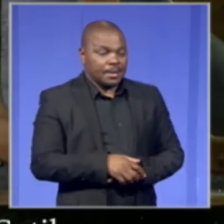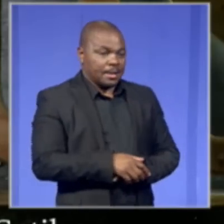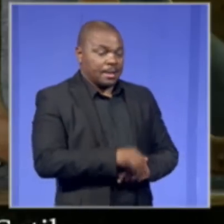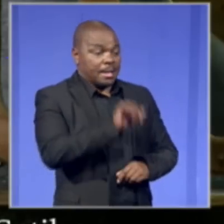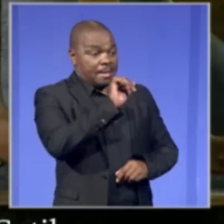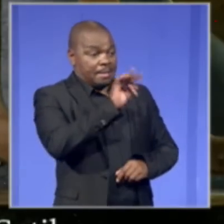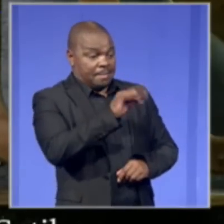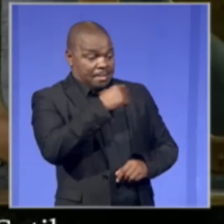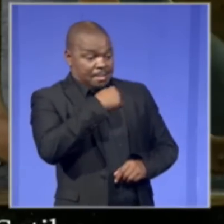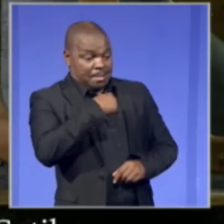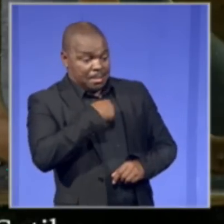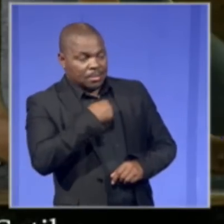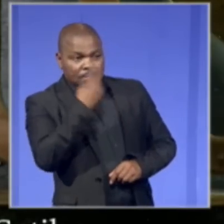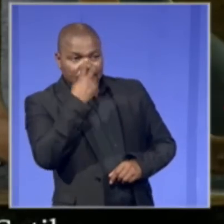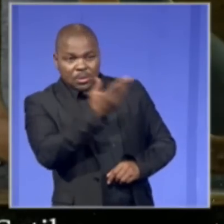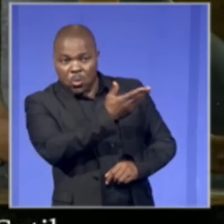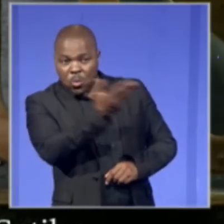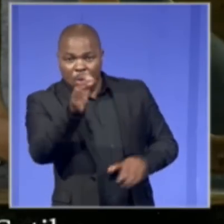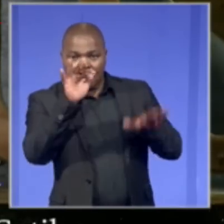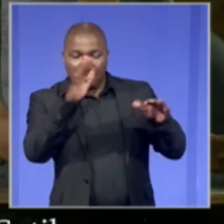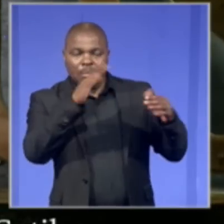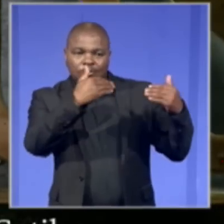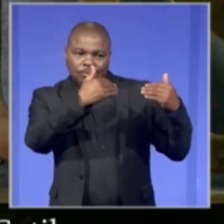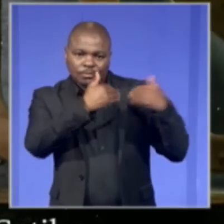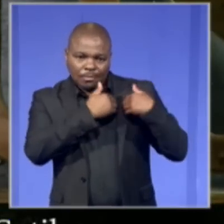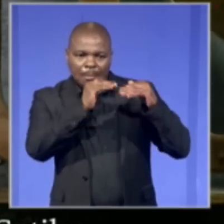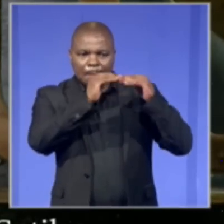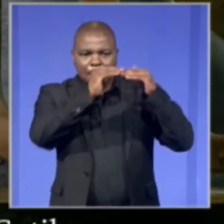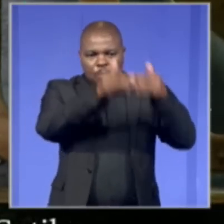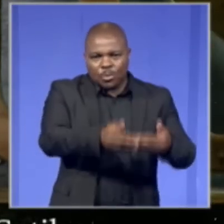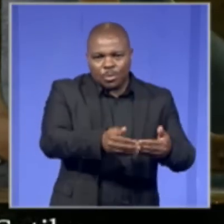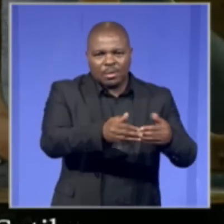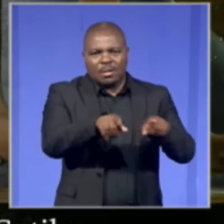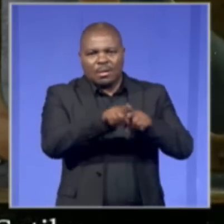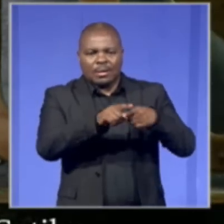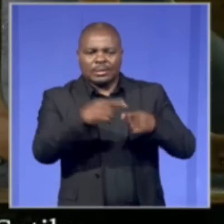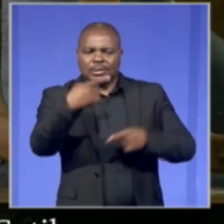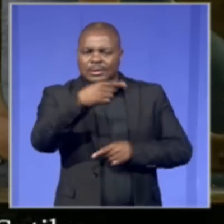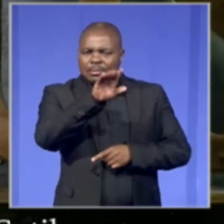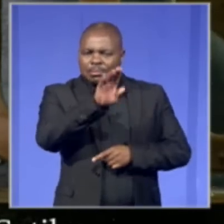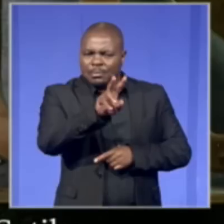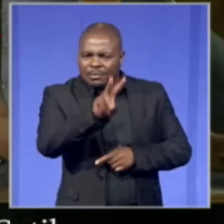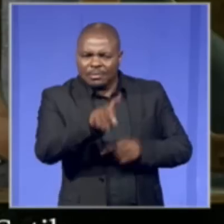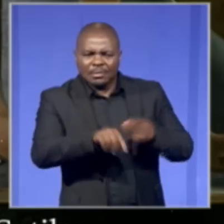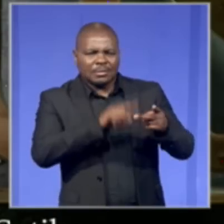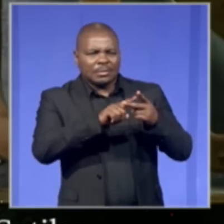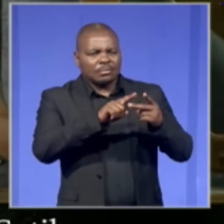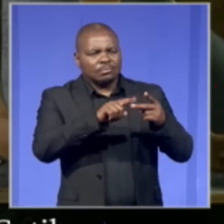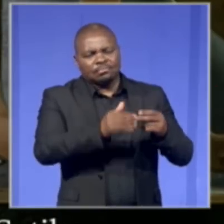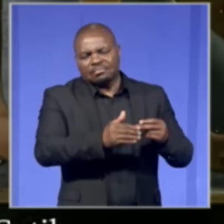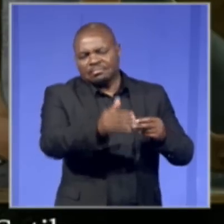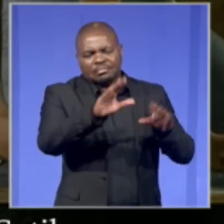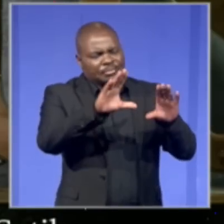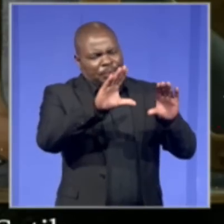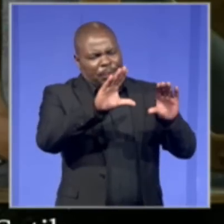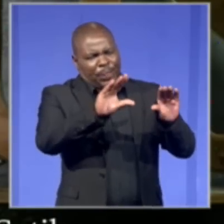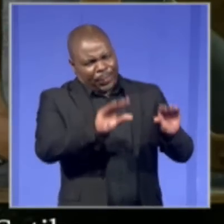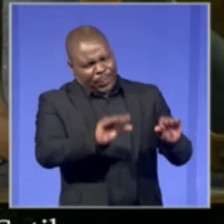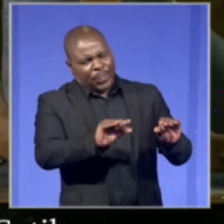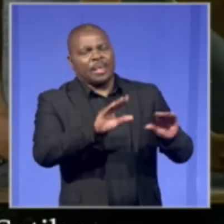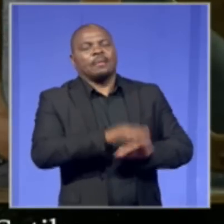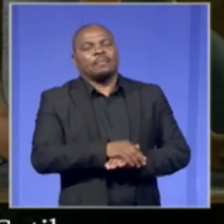ha nka bona gore batho ba sirelediwa gore ditiragalo tse di tshwanang ka bo GBV di se ke di a nna dintsi thata le